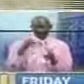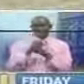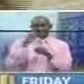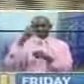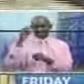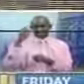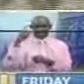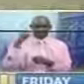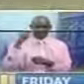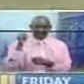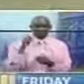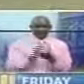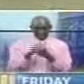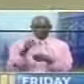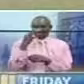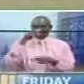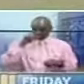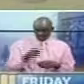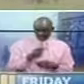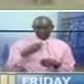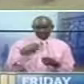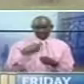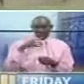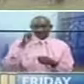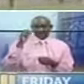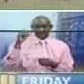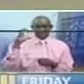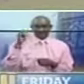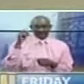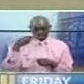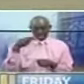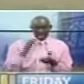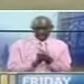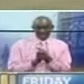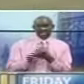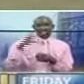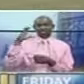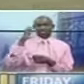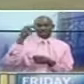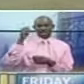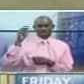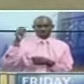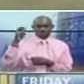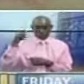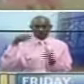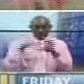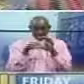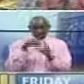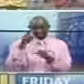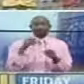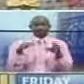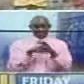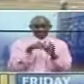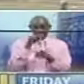Kiplagat, World 3000 meters steeplechase champion Milka Chemos, Geoffrey Kipsang and Mercy Cherono are among the athletes expected to take part